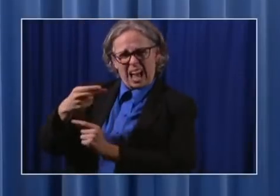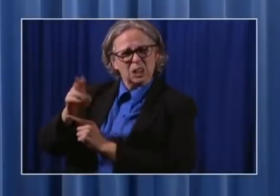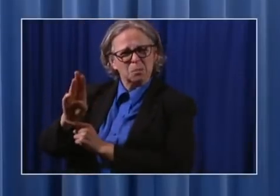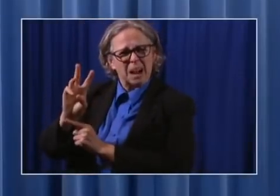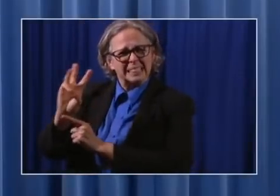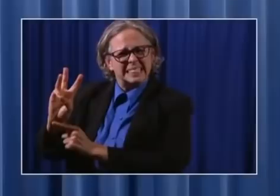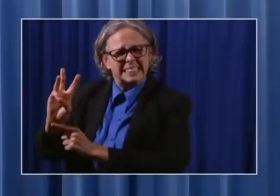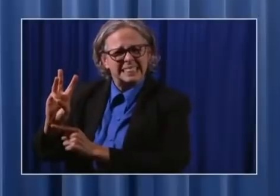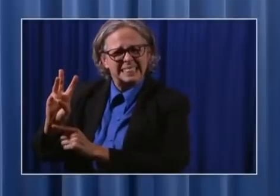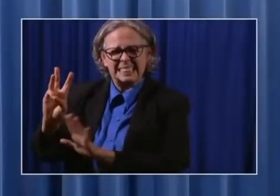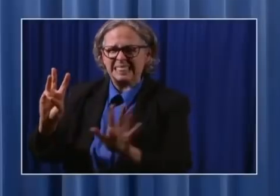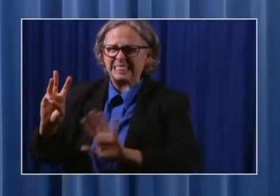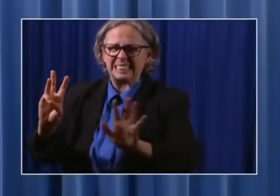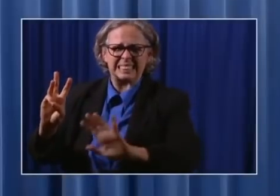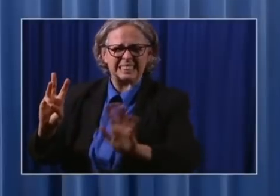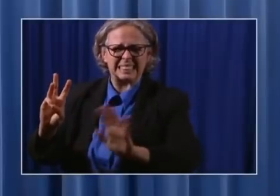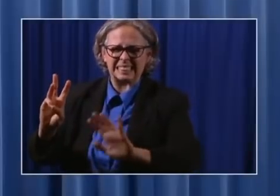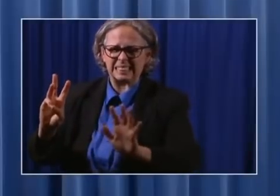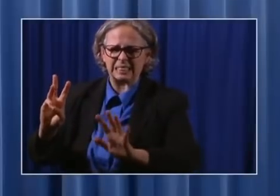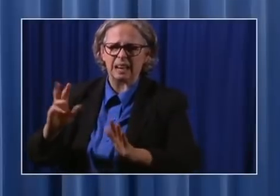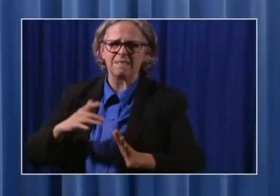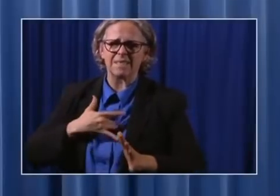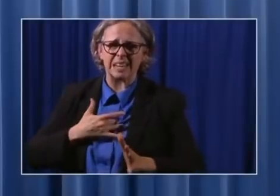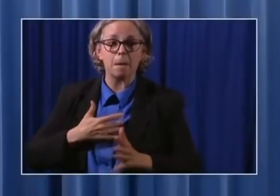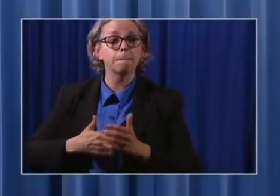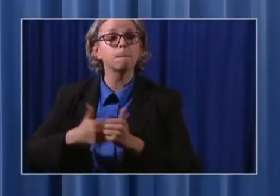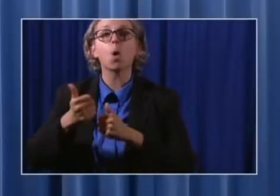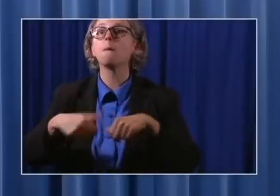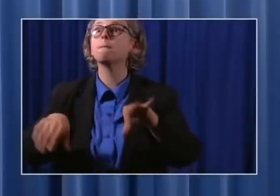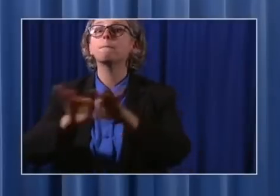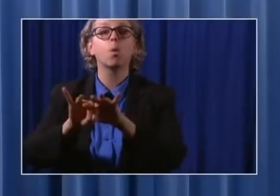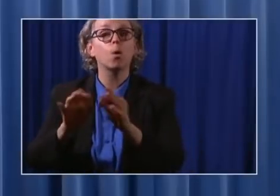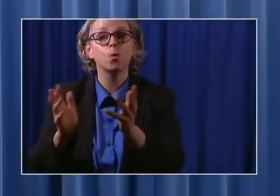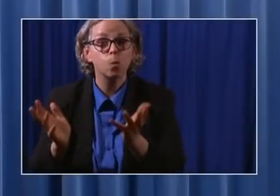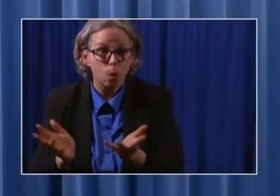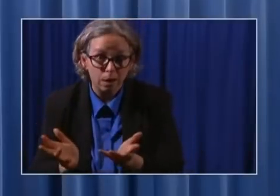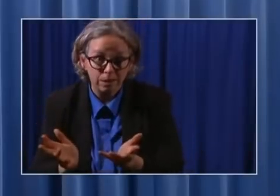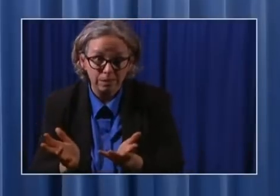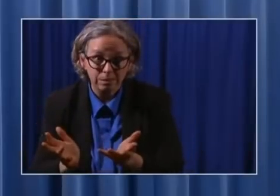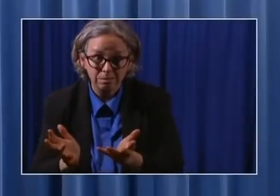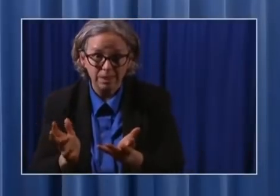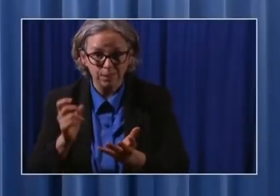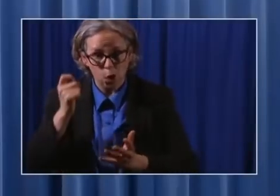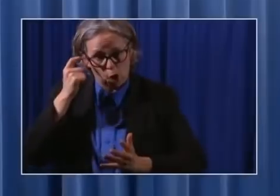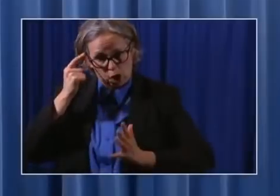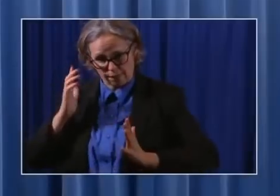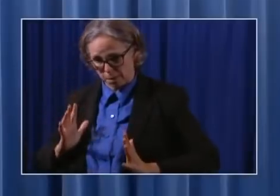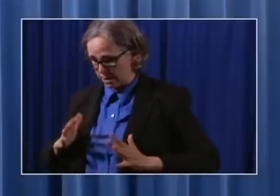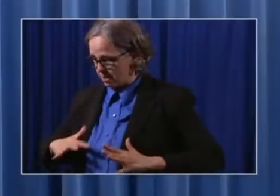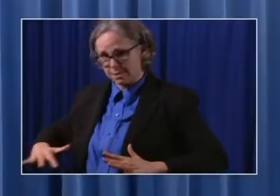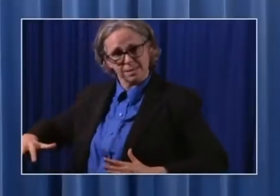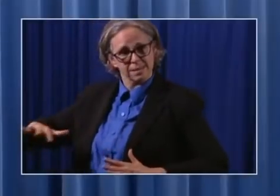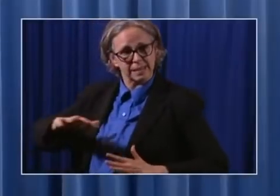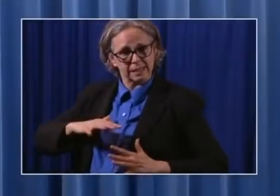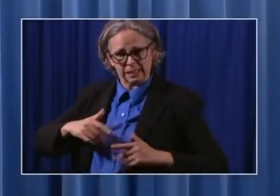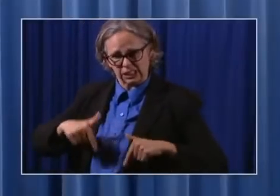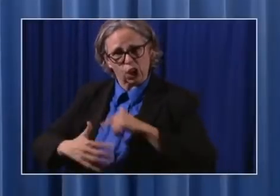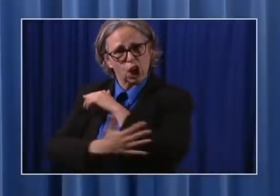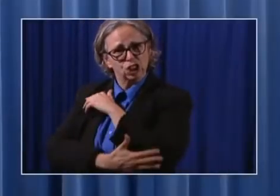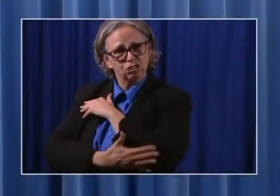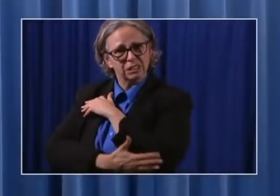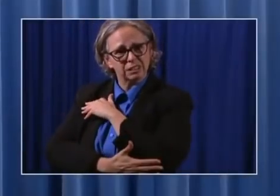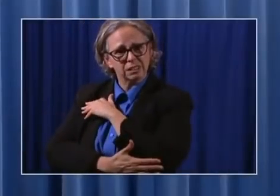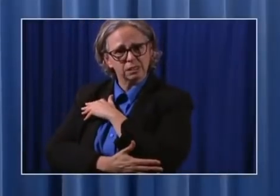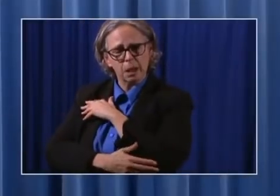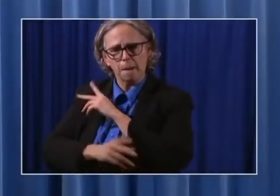as we govern, the most important thing in a country like ours, is that people have some faith